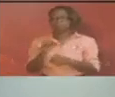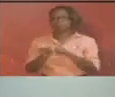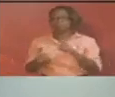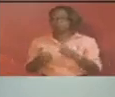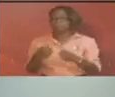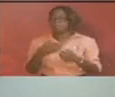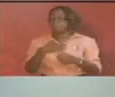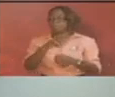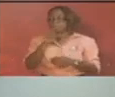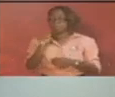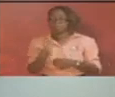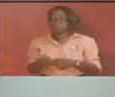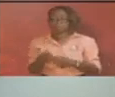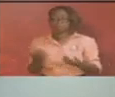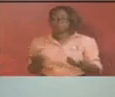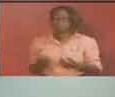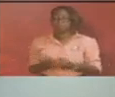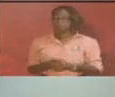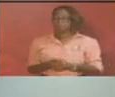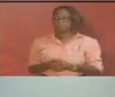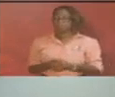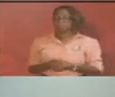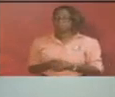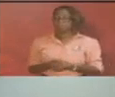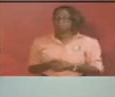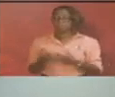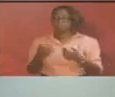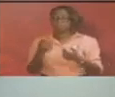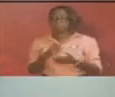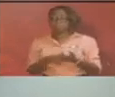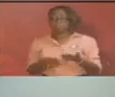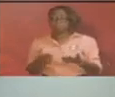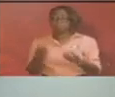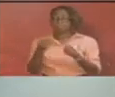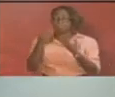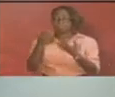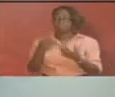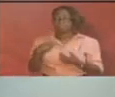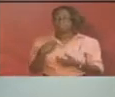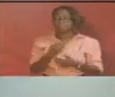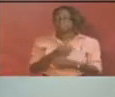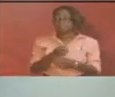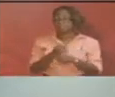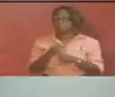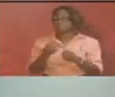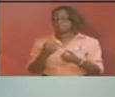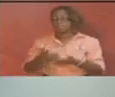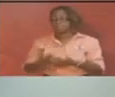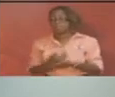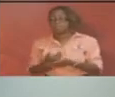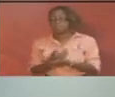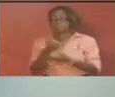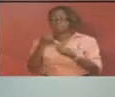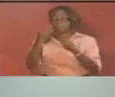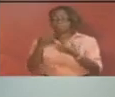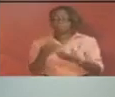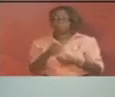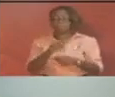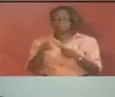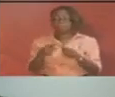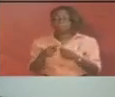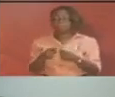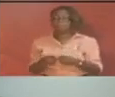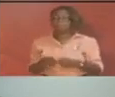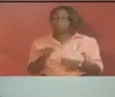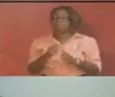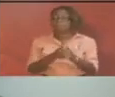is the case, what has contact tracing revealed as possible reasons for the upsurge in that area? My second